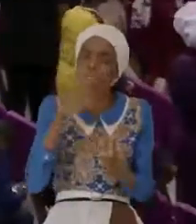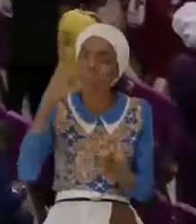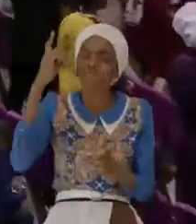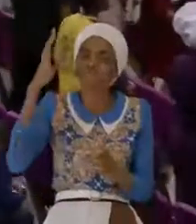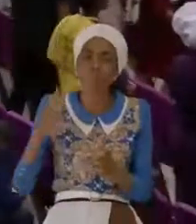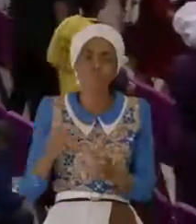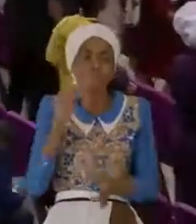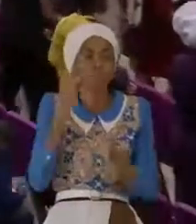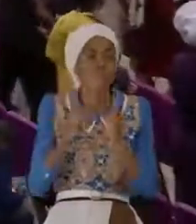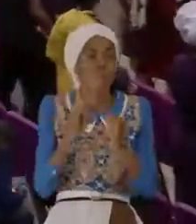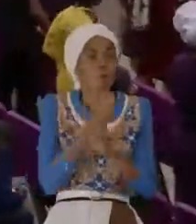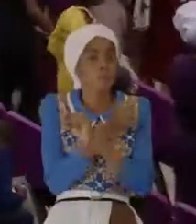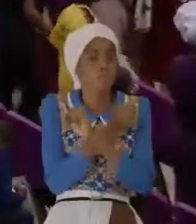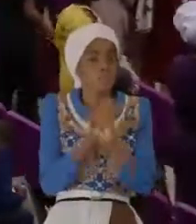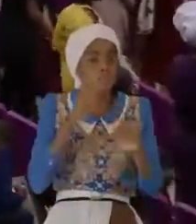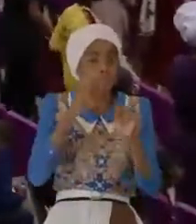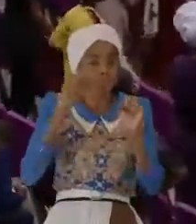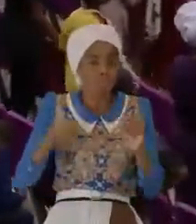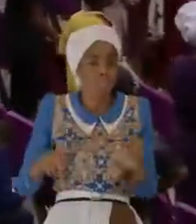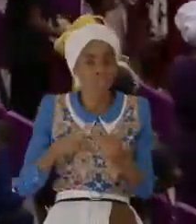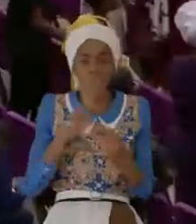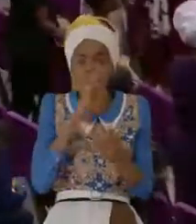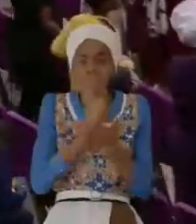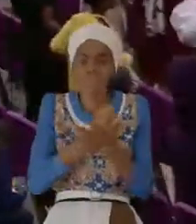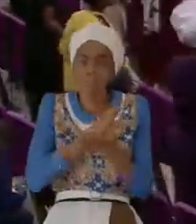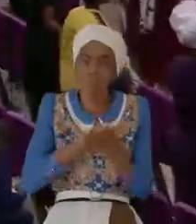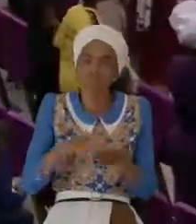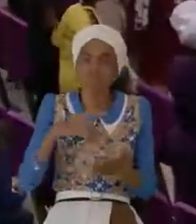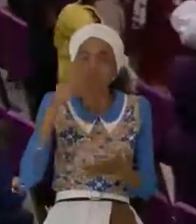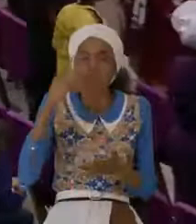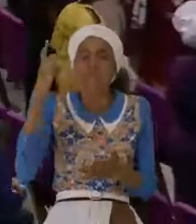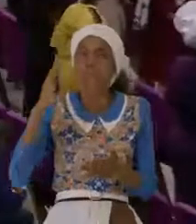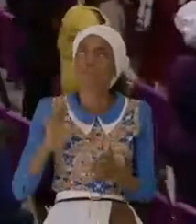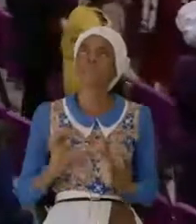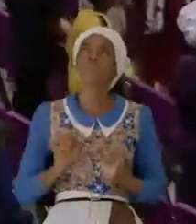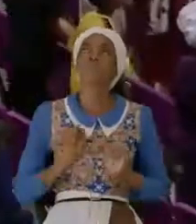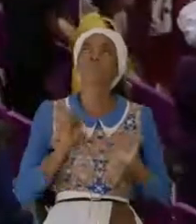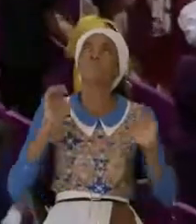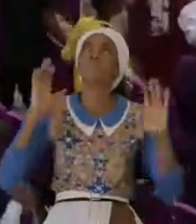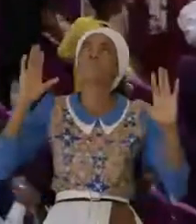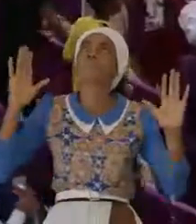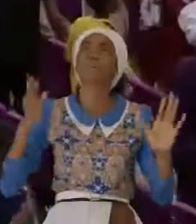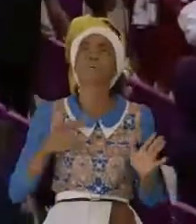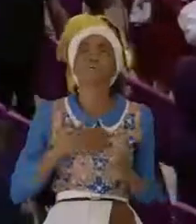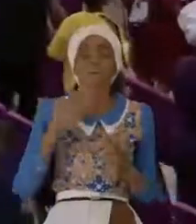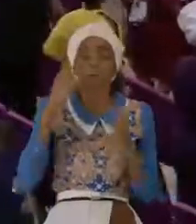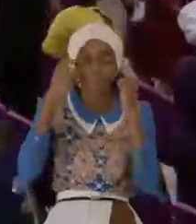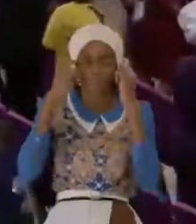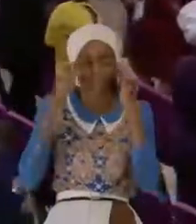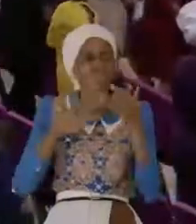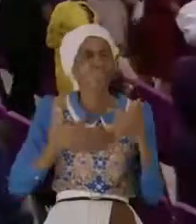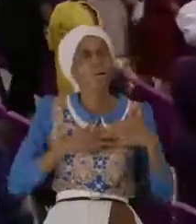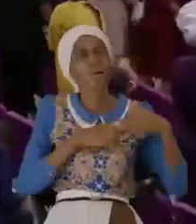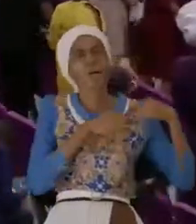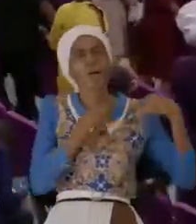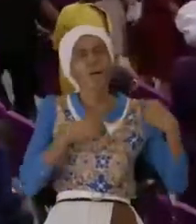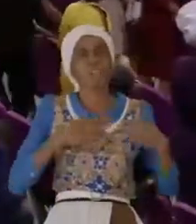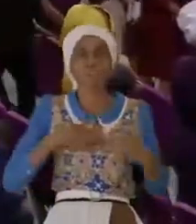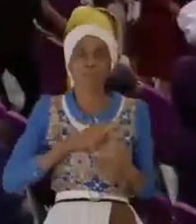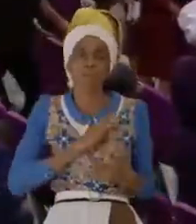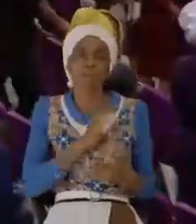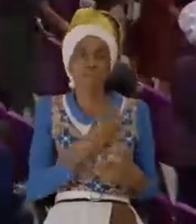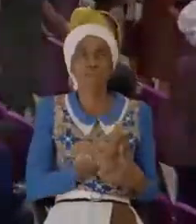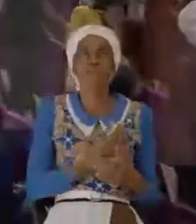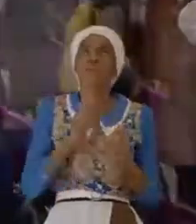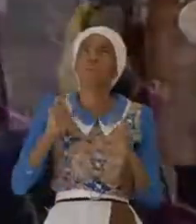truly and fully tell the Lord that your heart your soul your mind everything within you will receive the